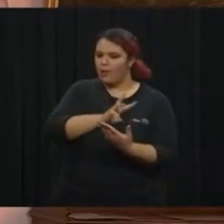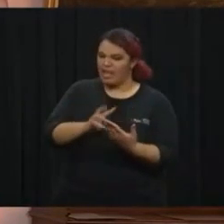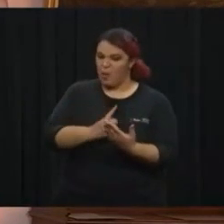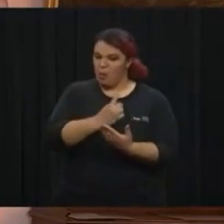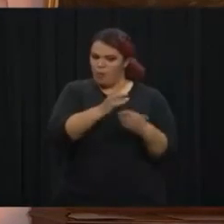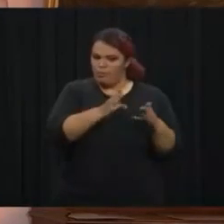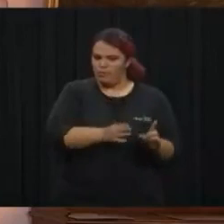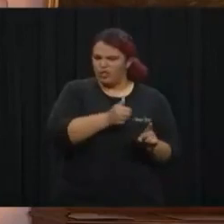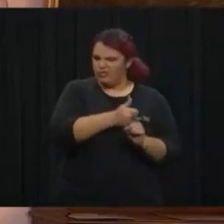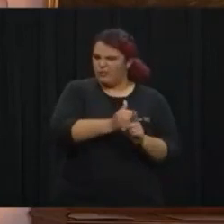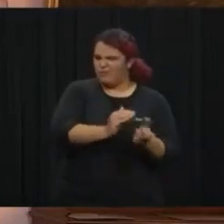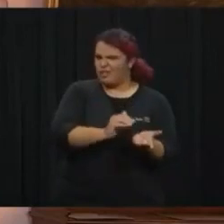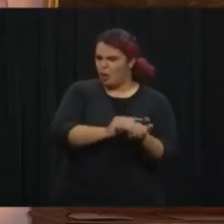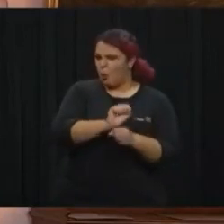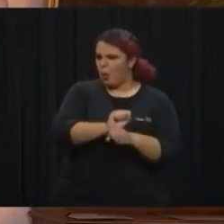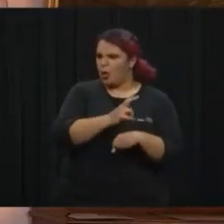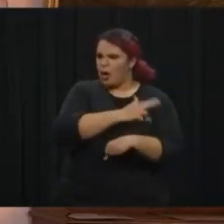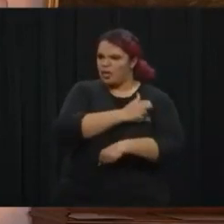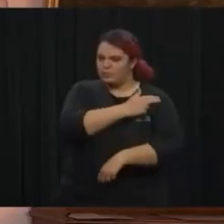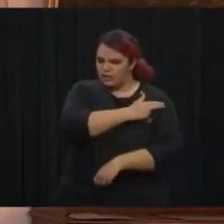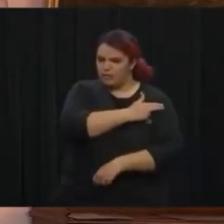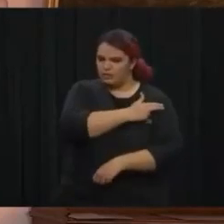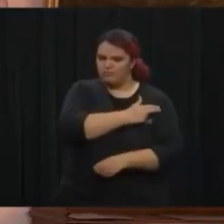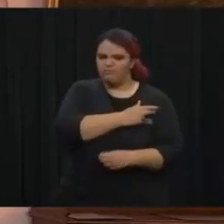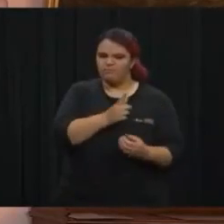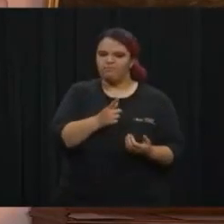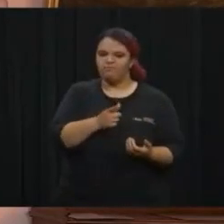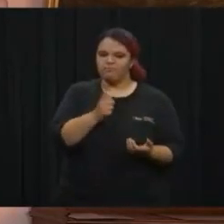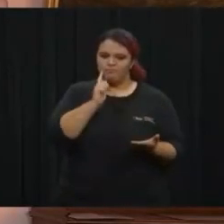things to get in the way of doing what we have to do in a state of emergency.